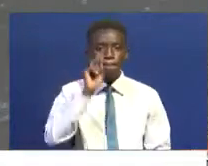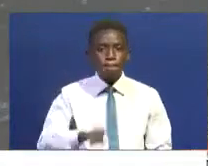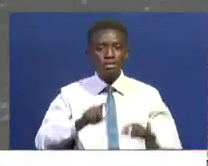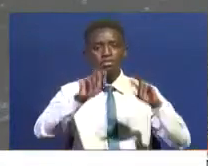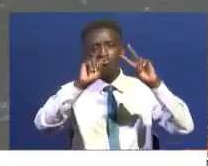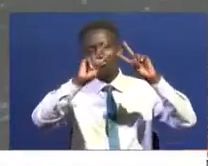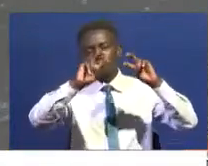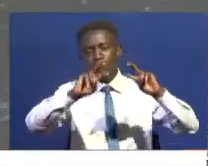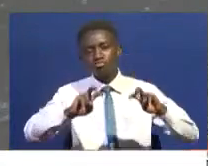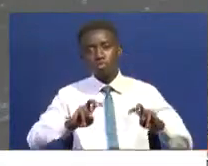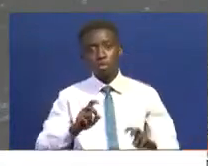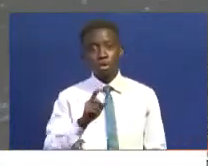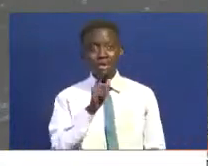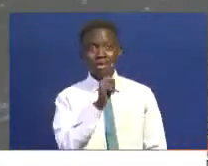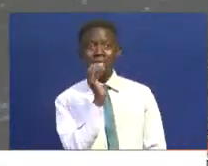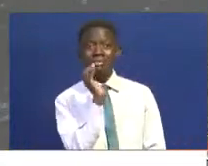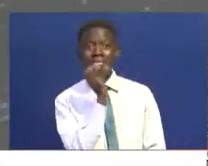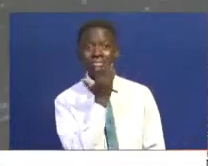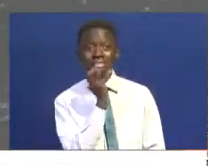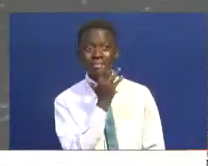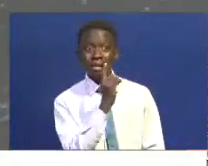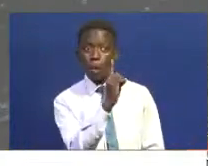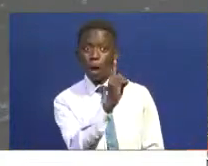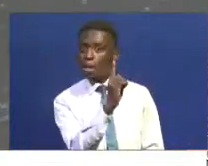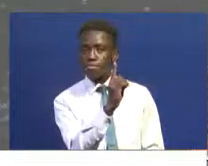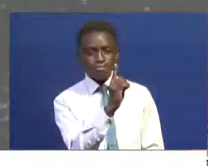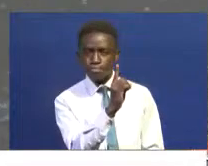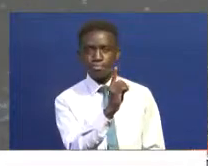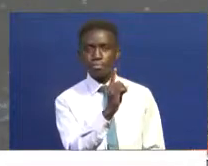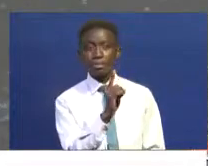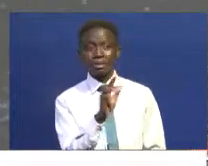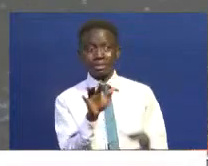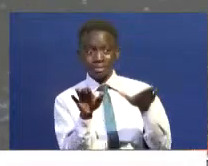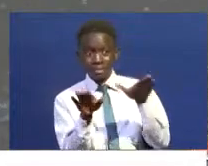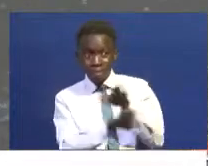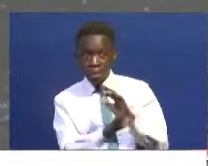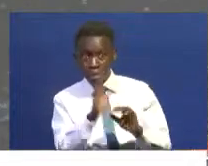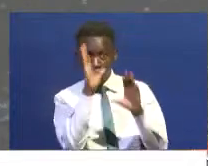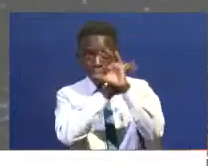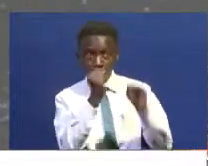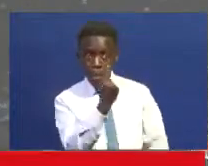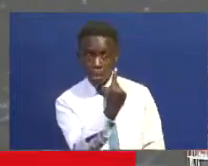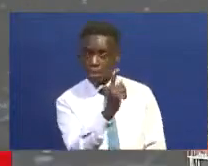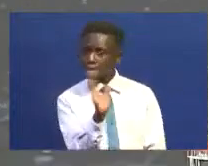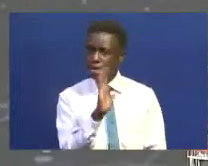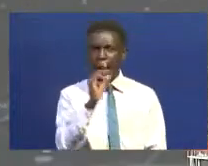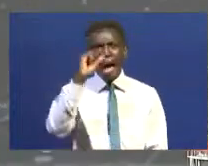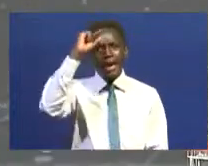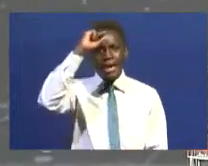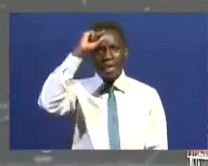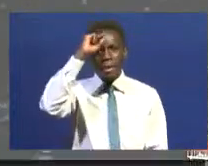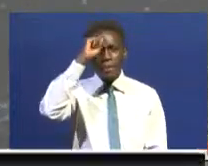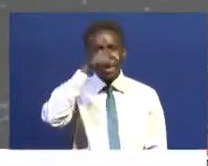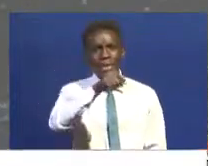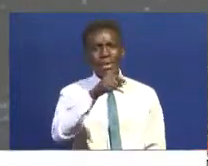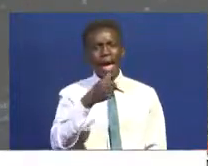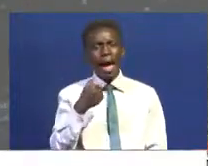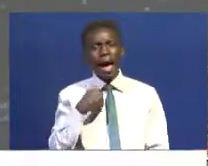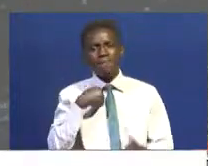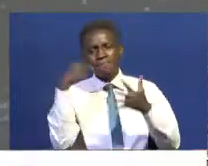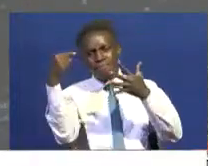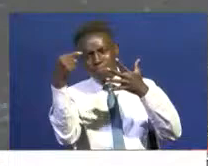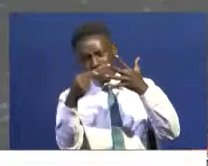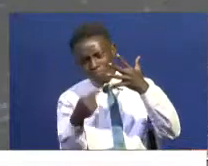we don't stop at the deputy president. We've not cleaned up. Mm-hmm. It's not just the deputy president. A government is made up of so many facets, so